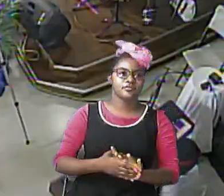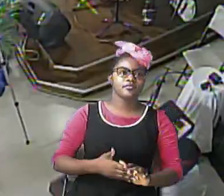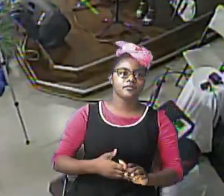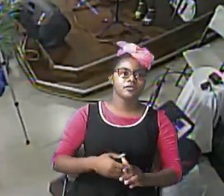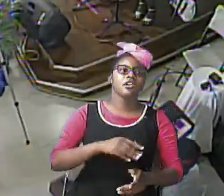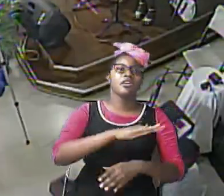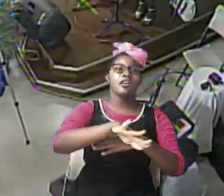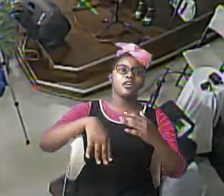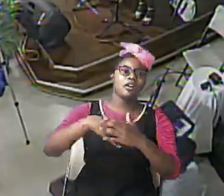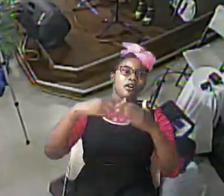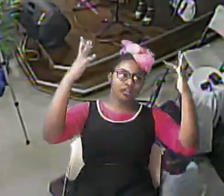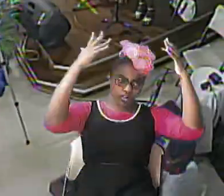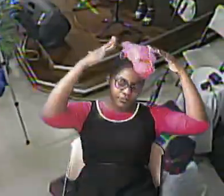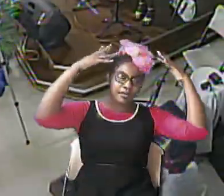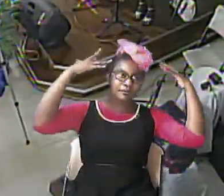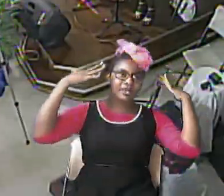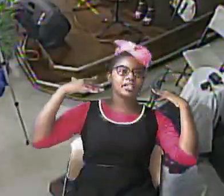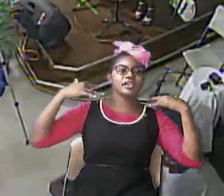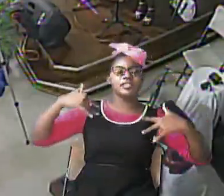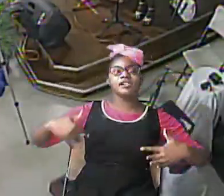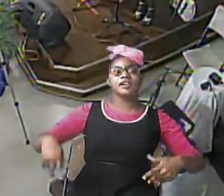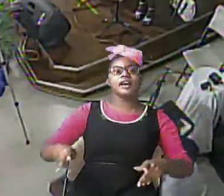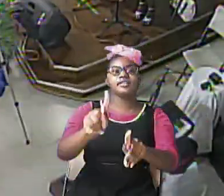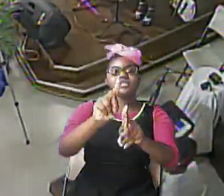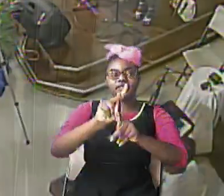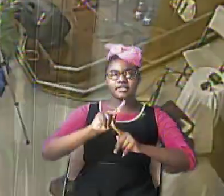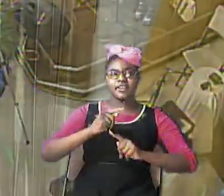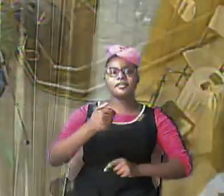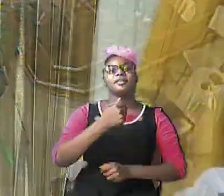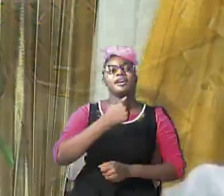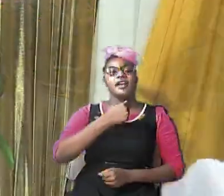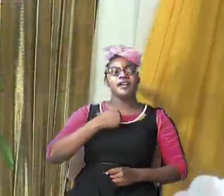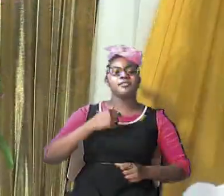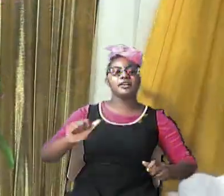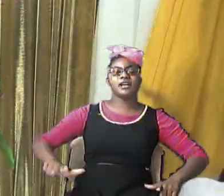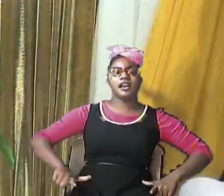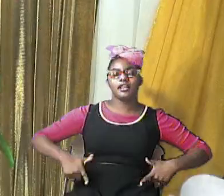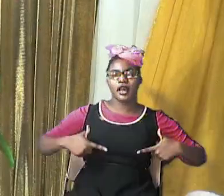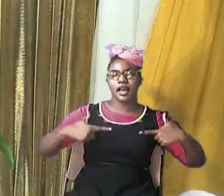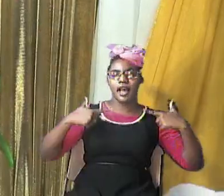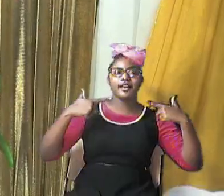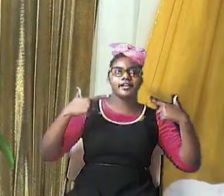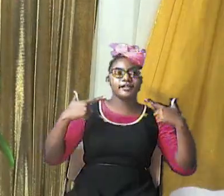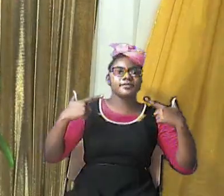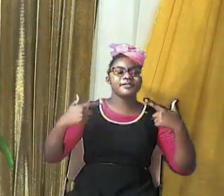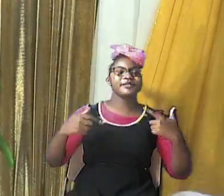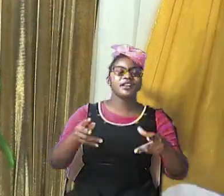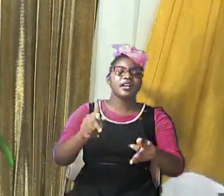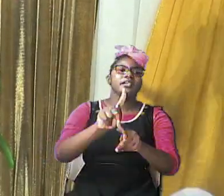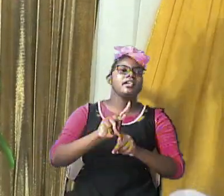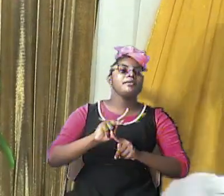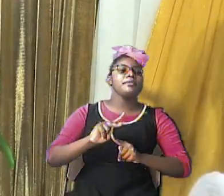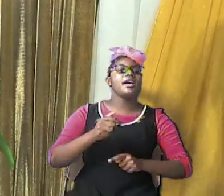alive. He's all over me, and He's keeping me alive. Keeping